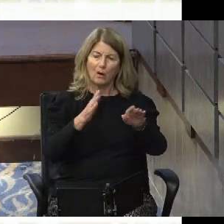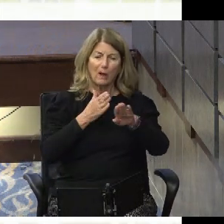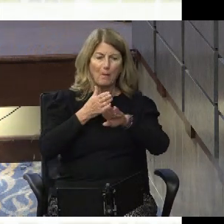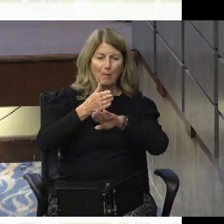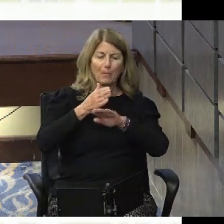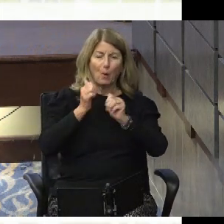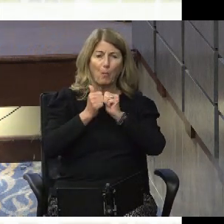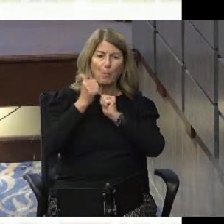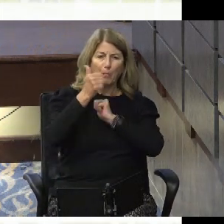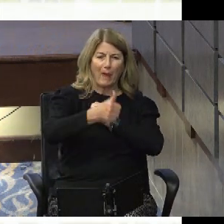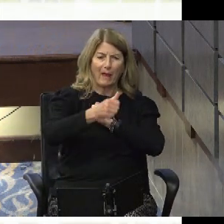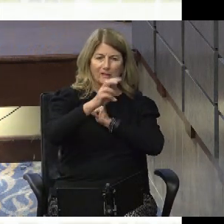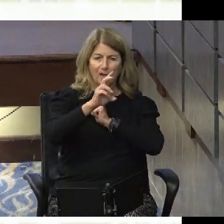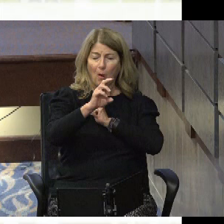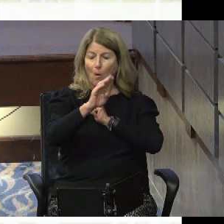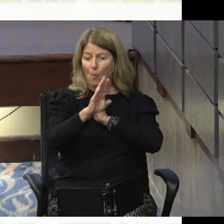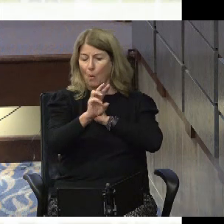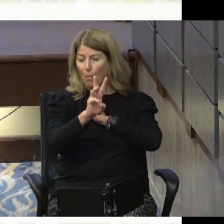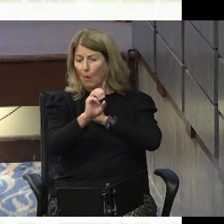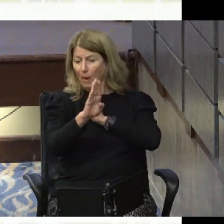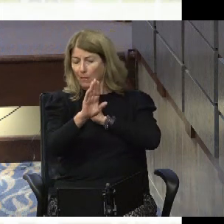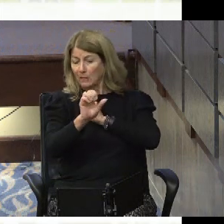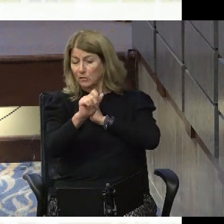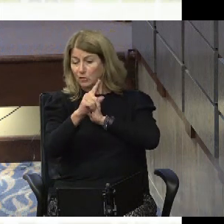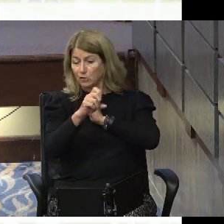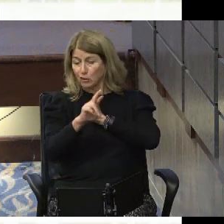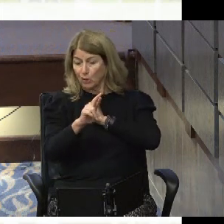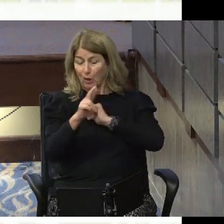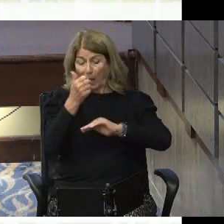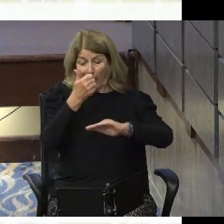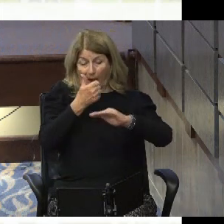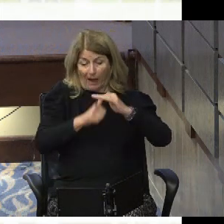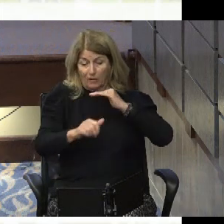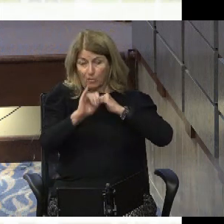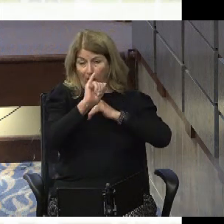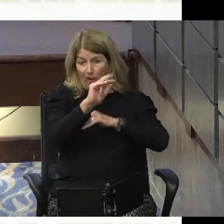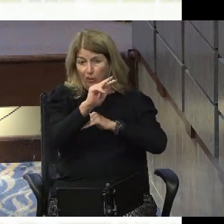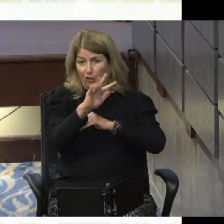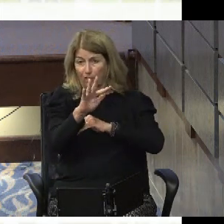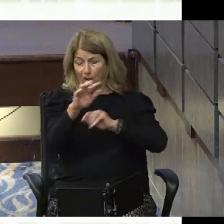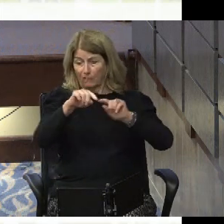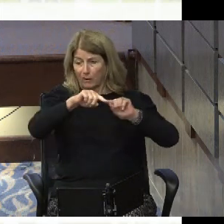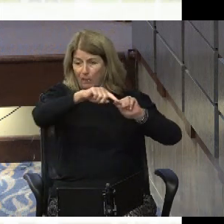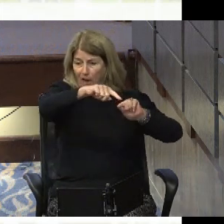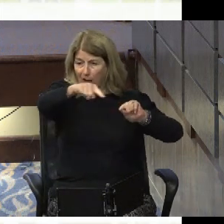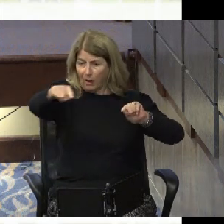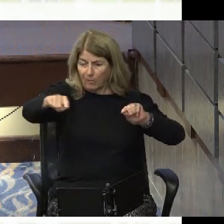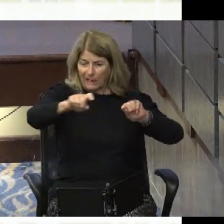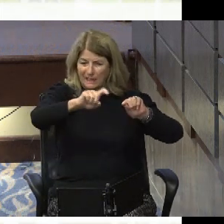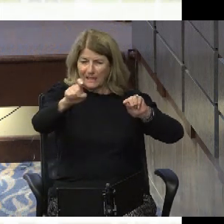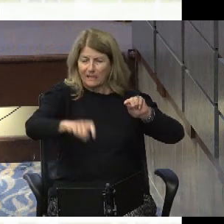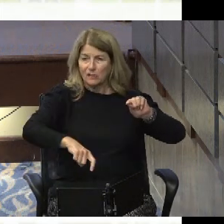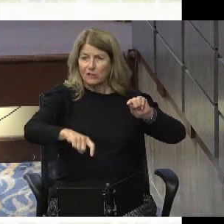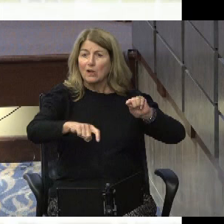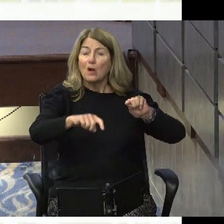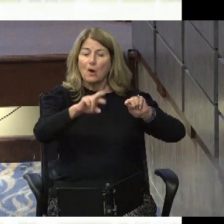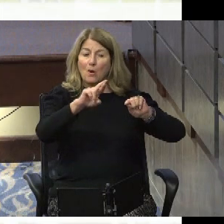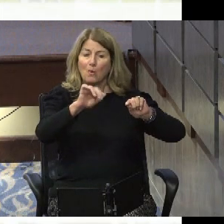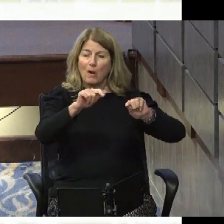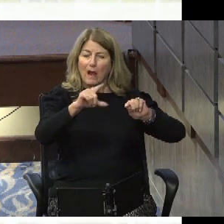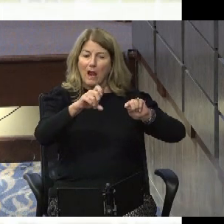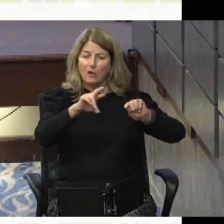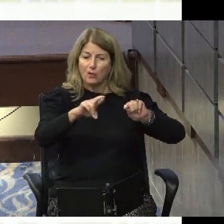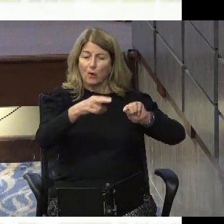through the reconfigured cove, under I-35, around the Texas Ranger Hall of Fame, and then winding